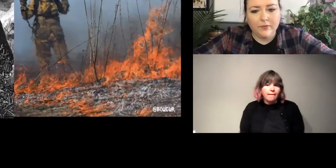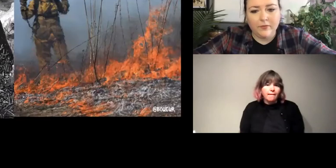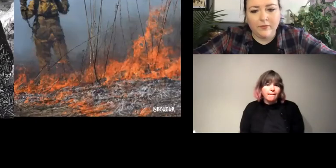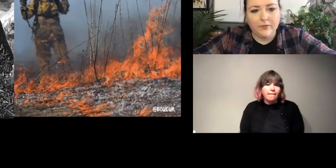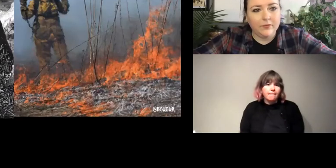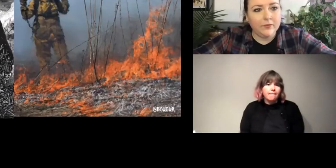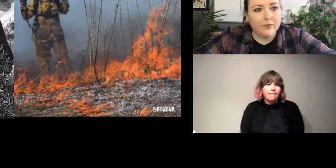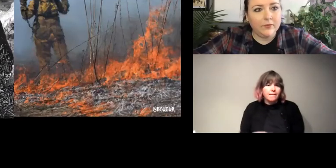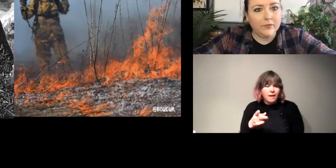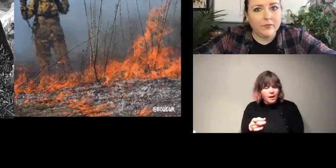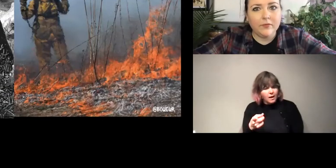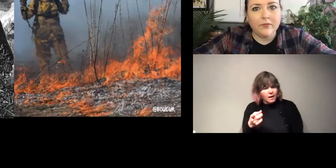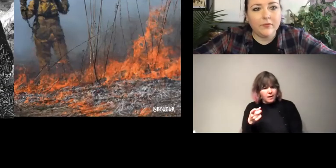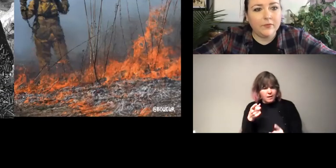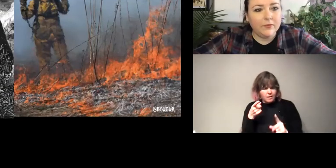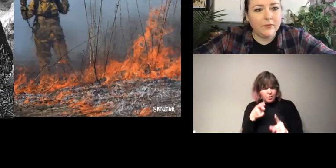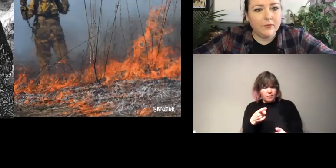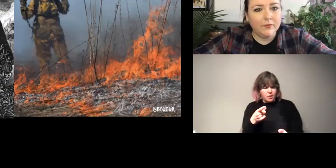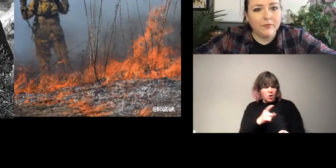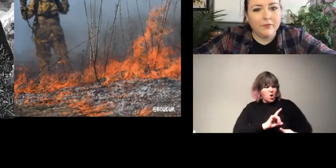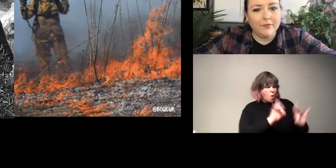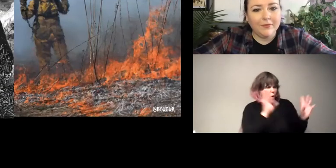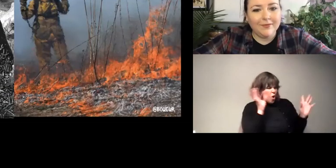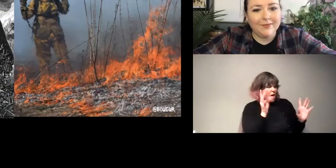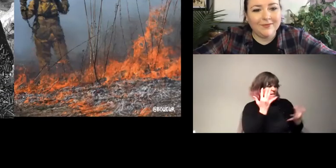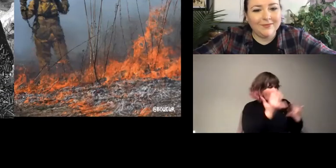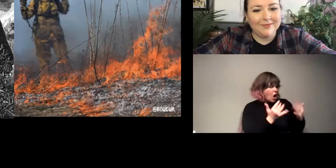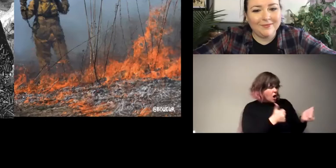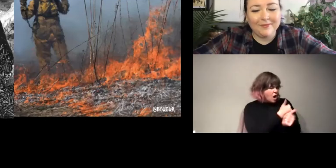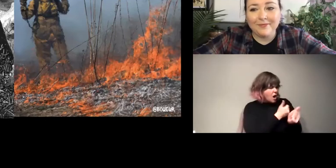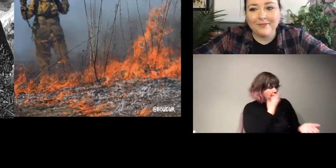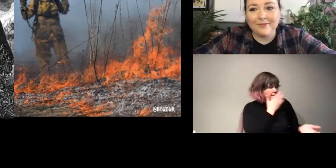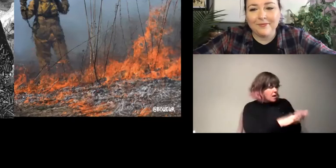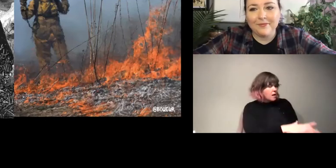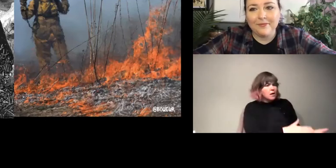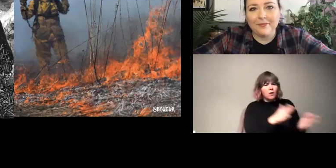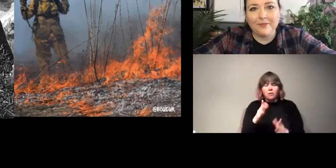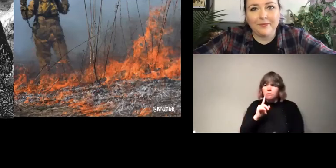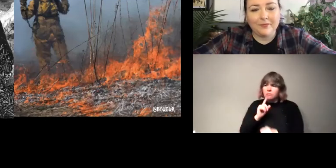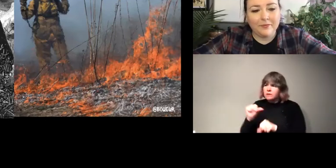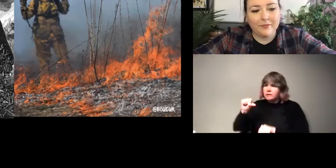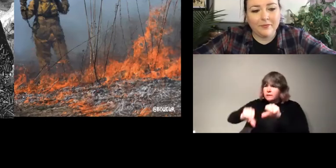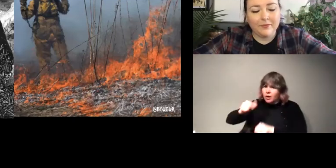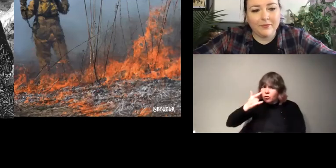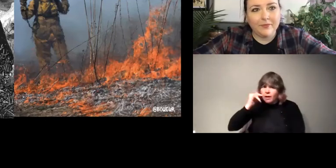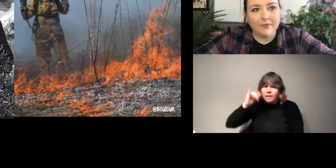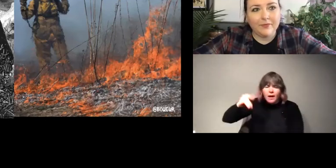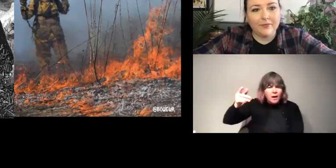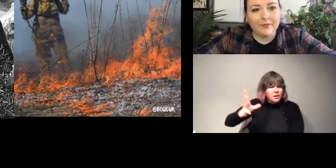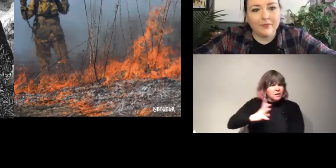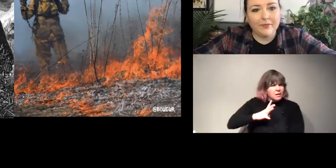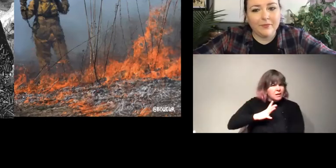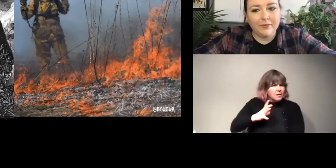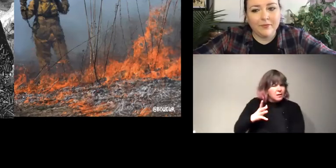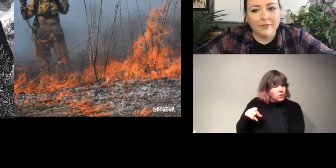wonderful moments where we start with the horror of fire to this is what science is. This is what science looks like. And so